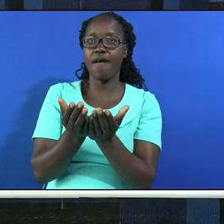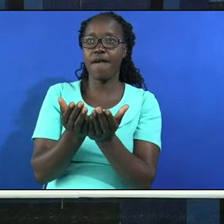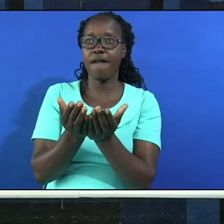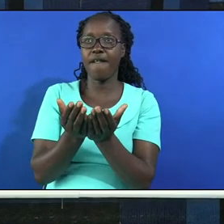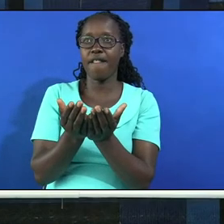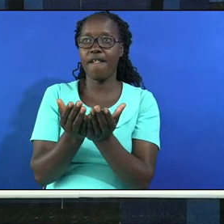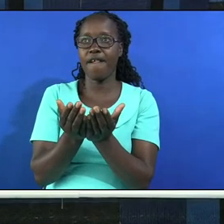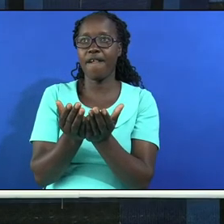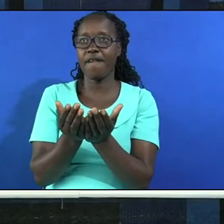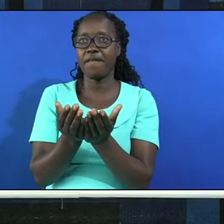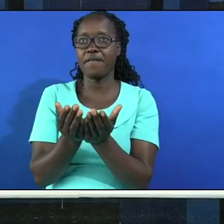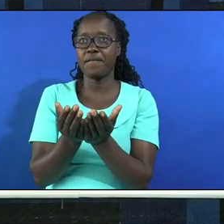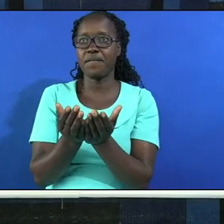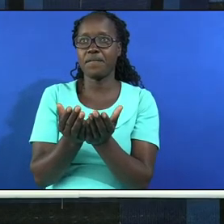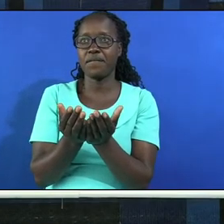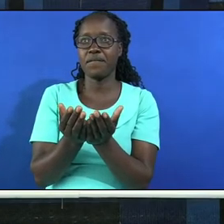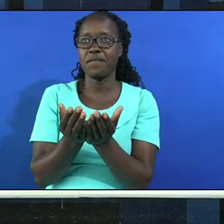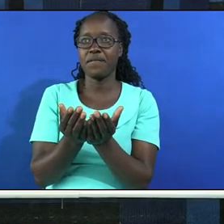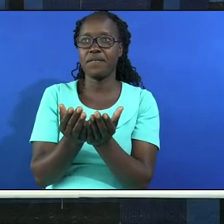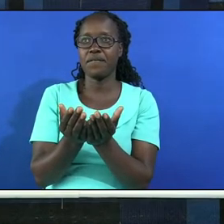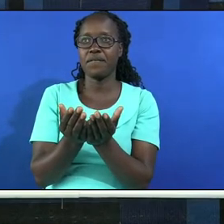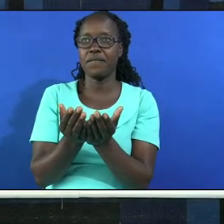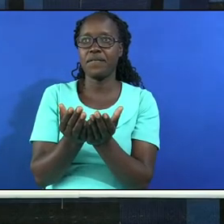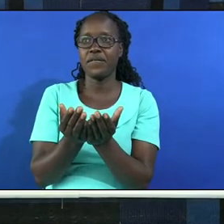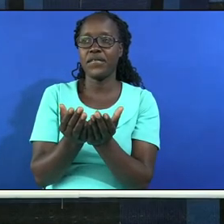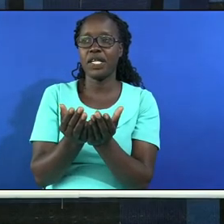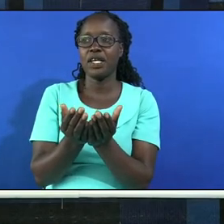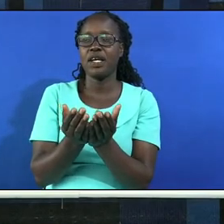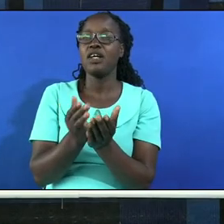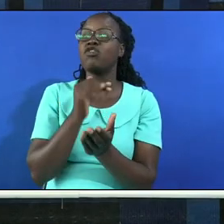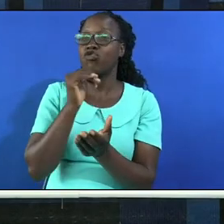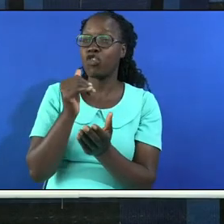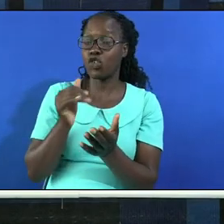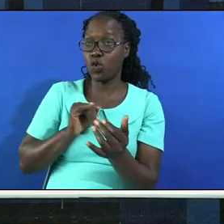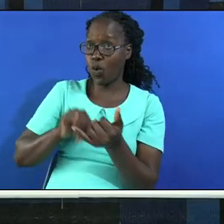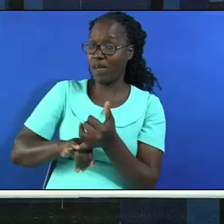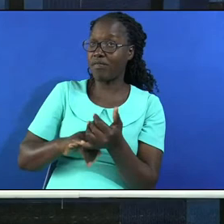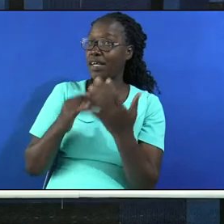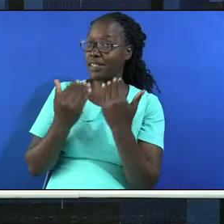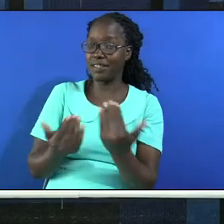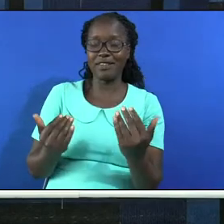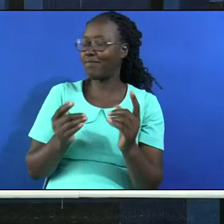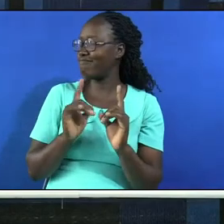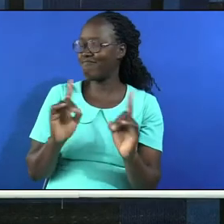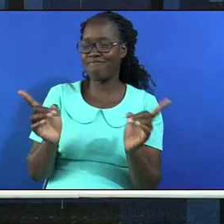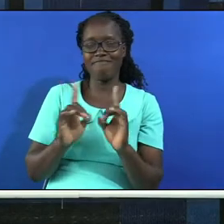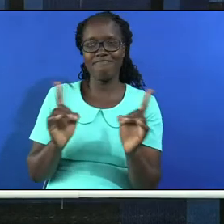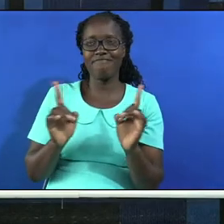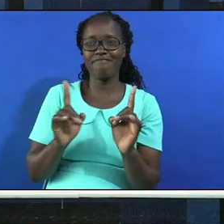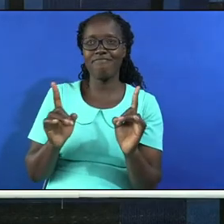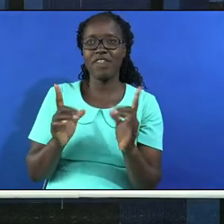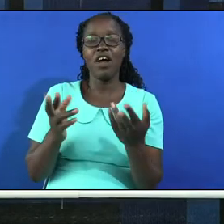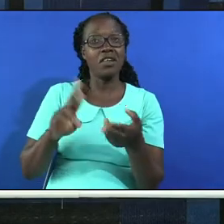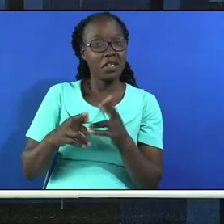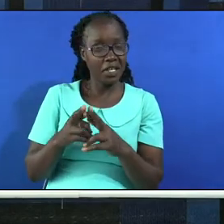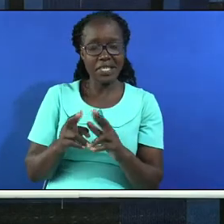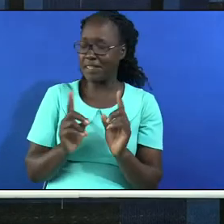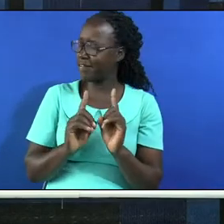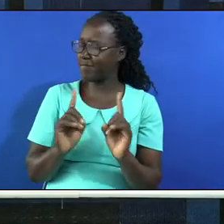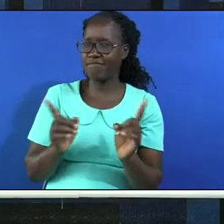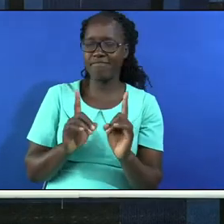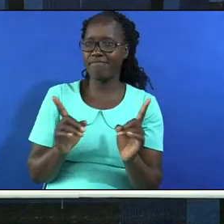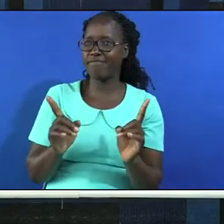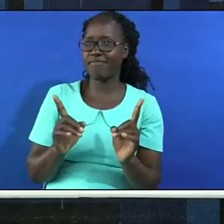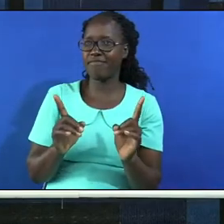to who? Noah. Not Noah and his wife. Not Noah and his children. Not Noah and his relatives.